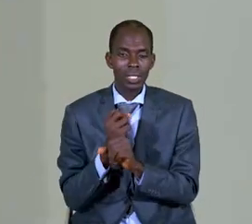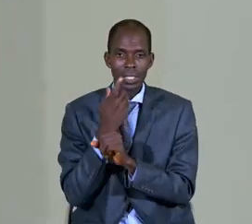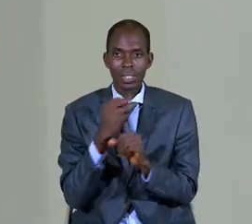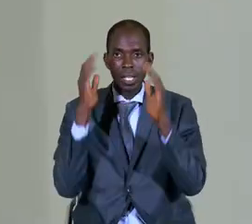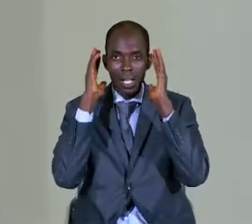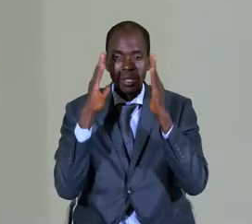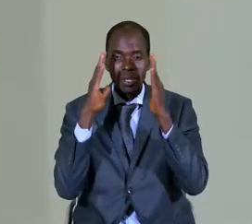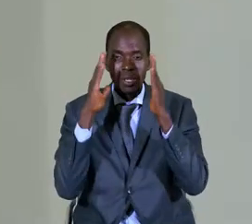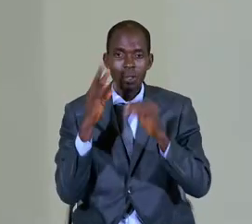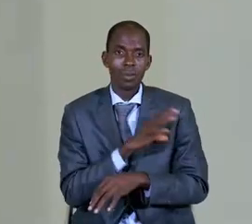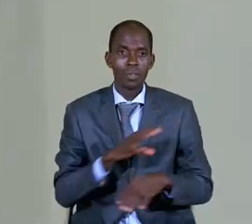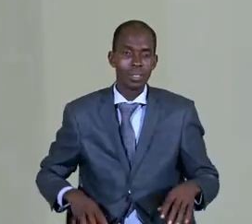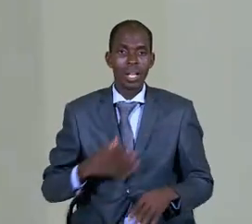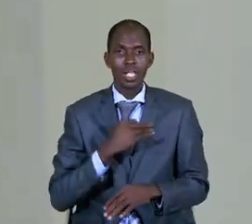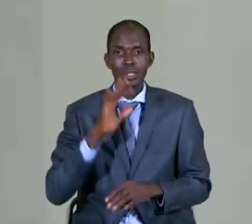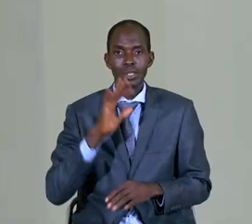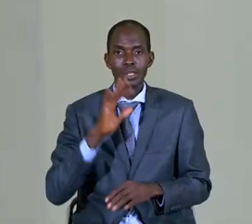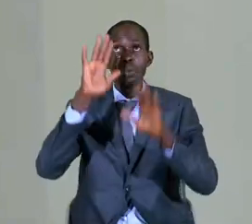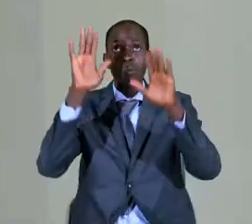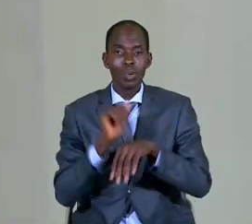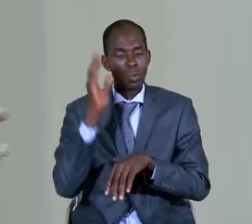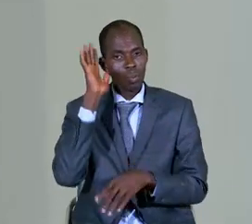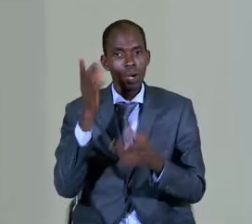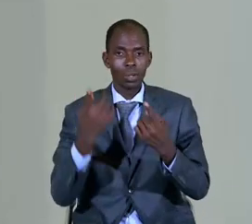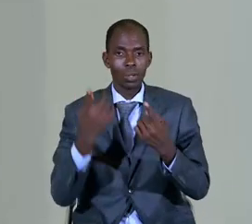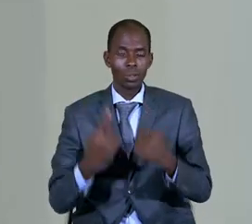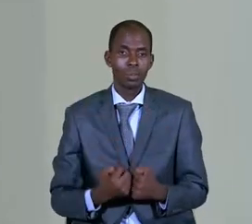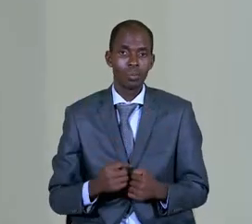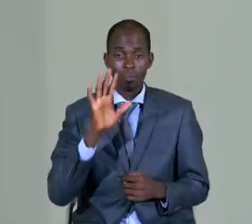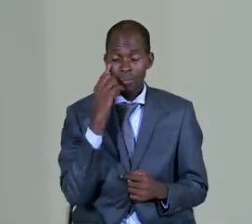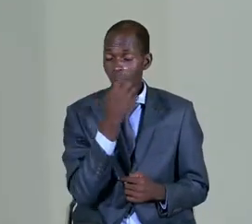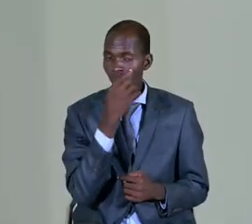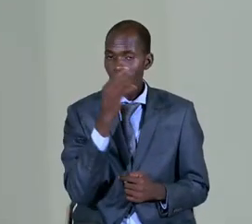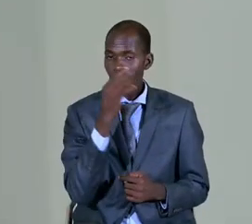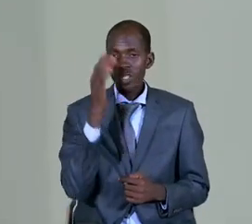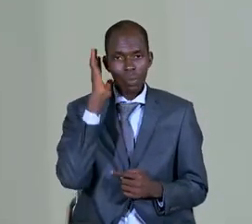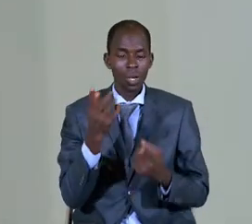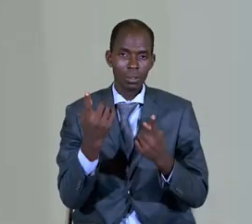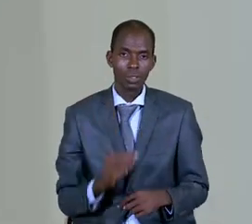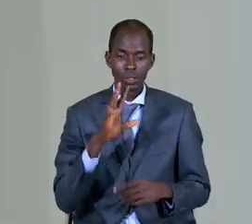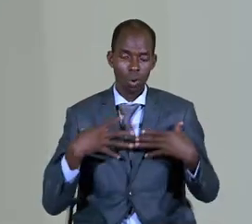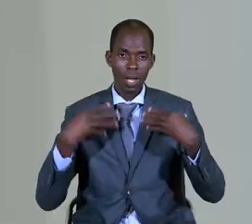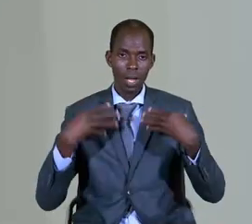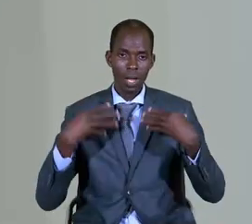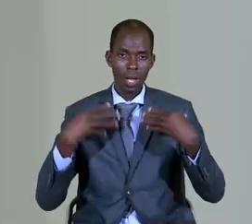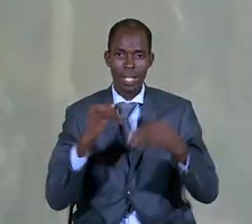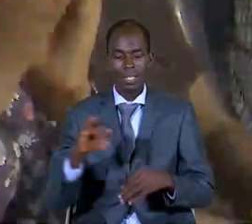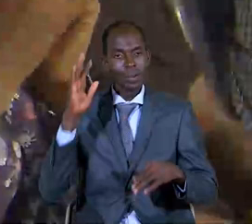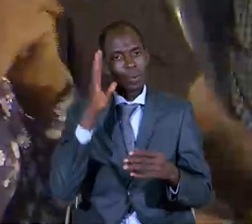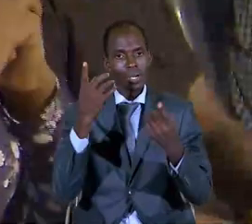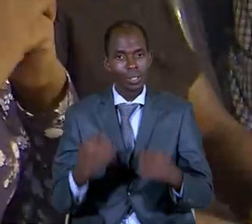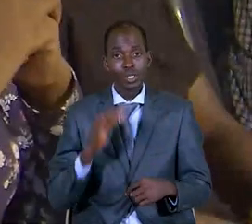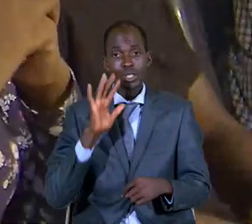Christ, your miracle will come. Your sight will come. Your healing will come.